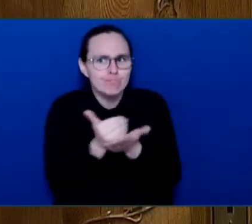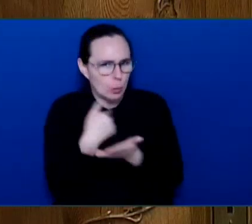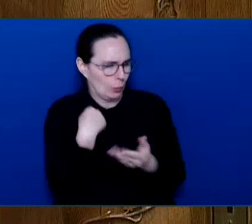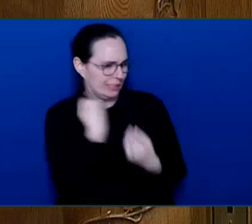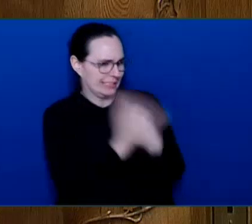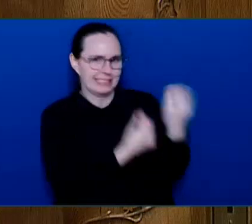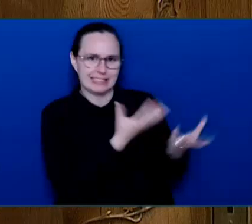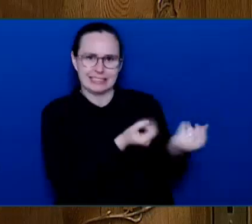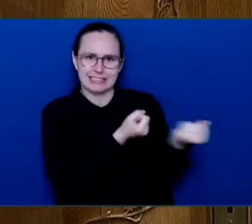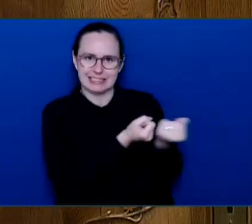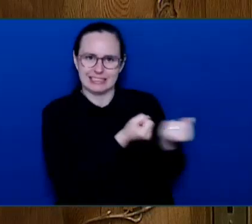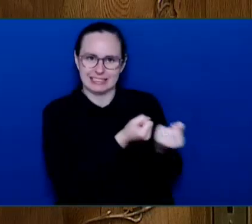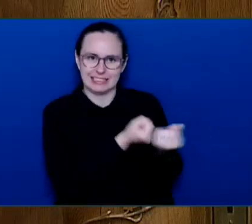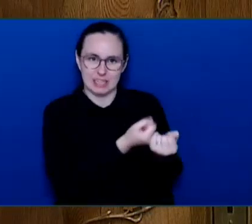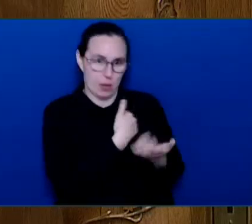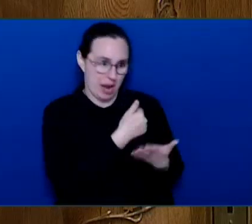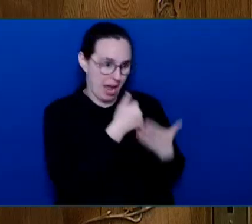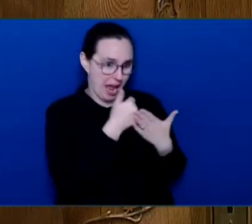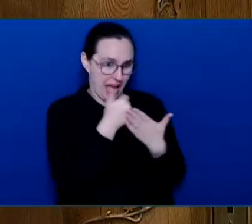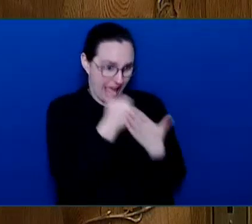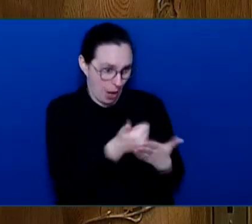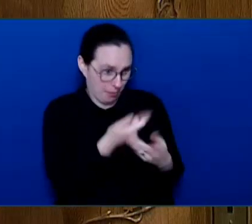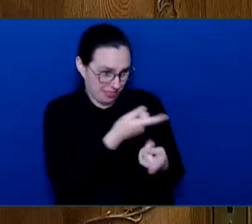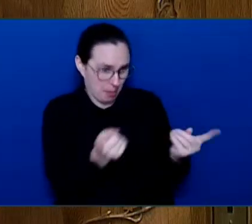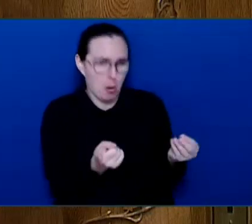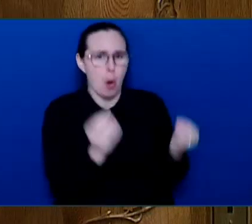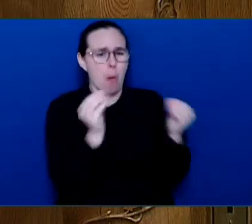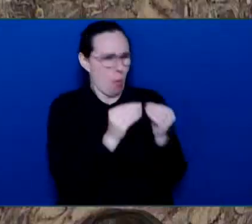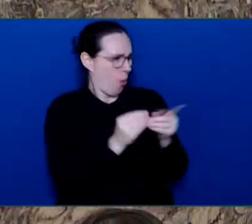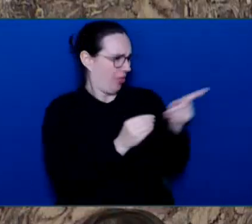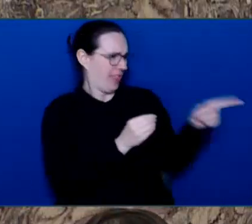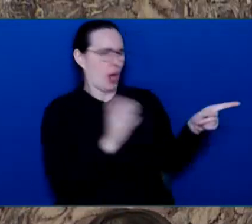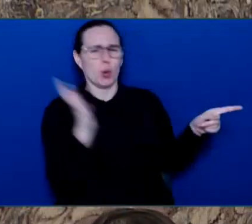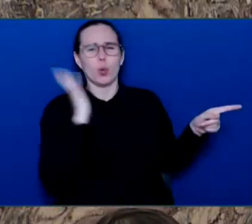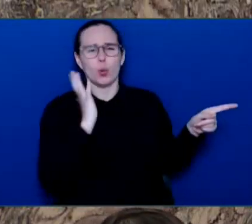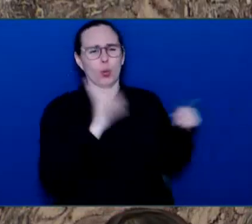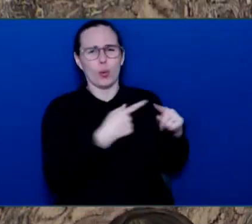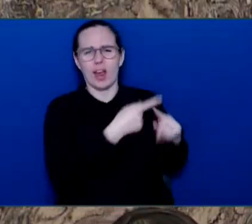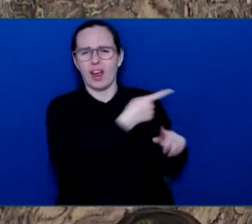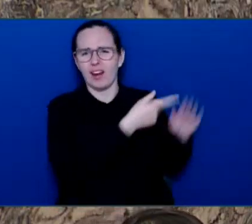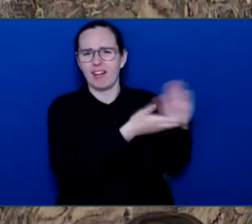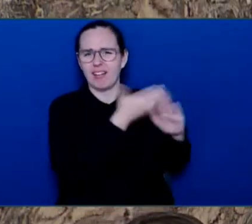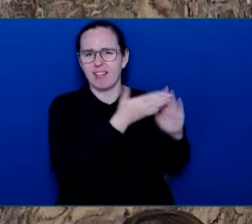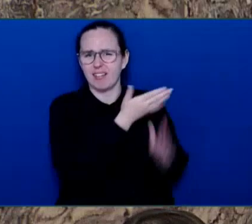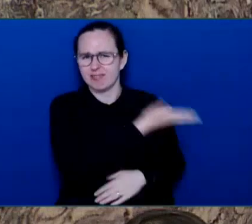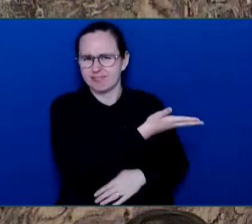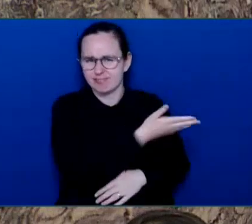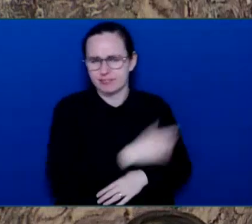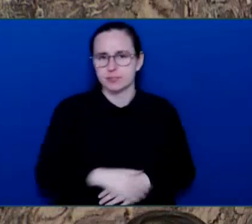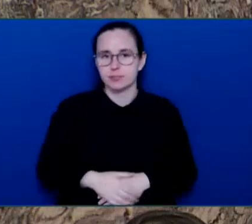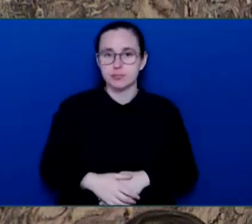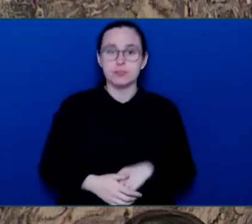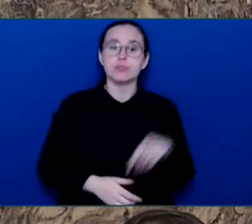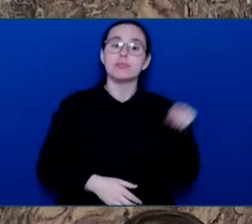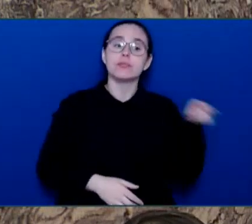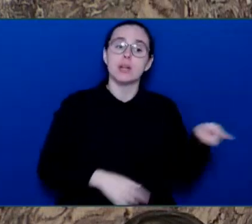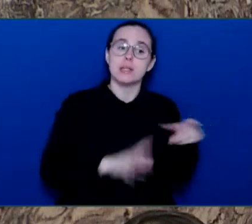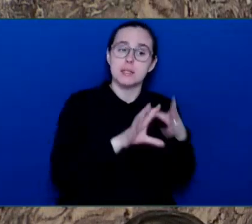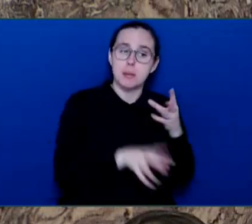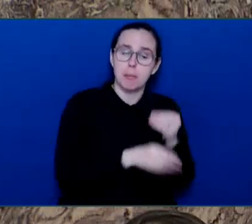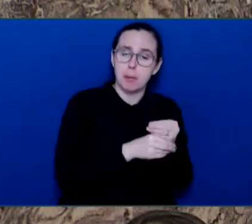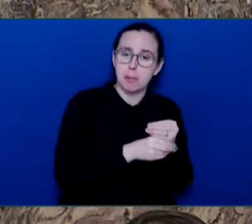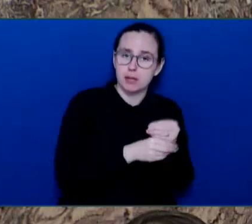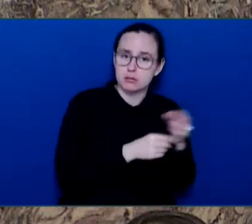Member for Surrey White Rock, supplemental. Thank you, Mr. Speaker. Well, the Minister of Environment speaks about experts. Well, those experts are actually pointing to